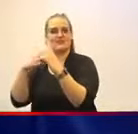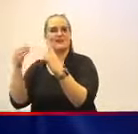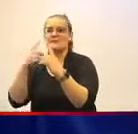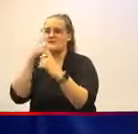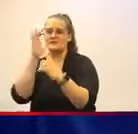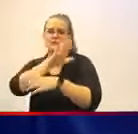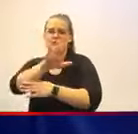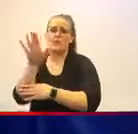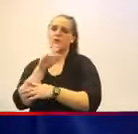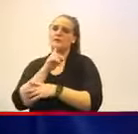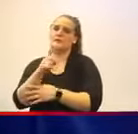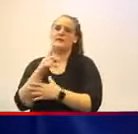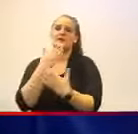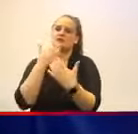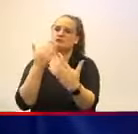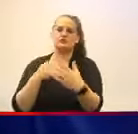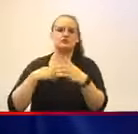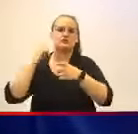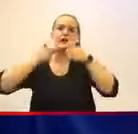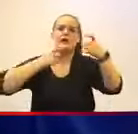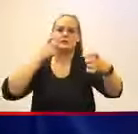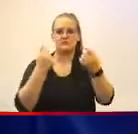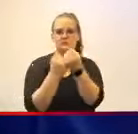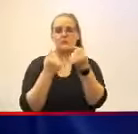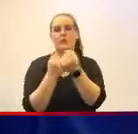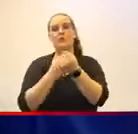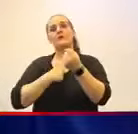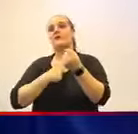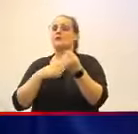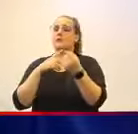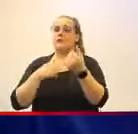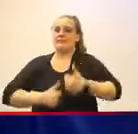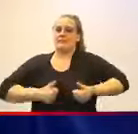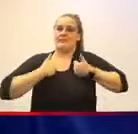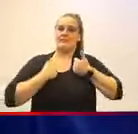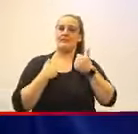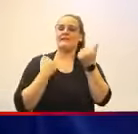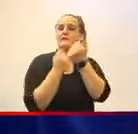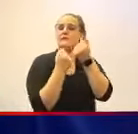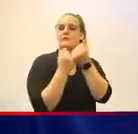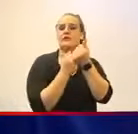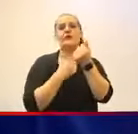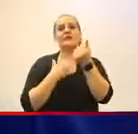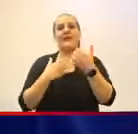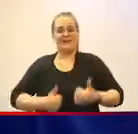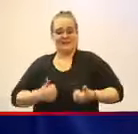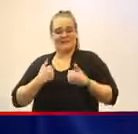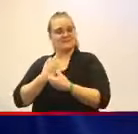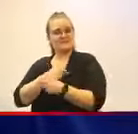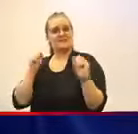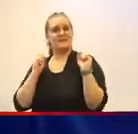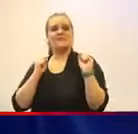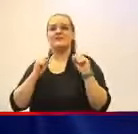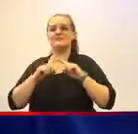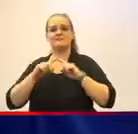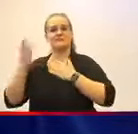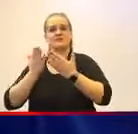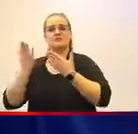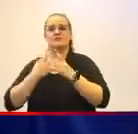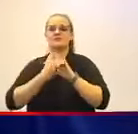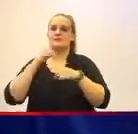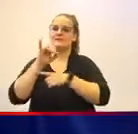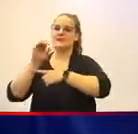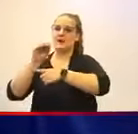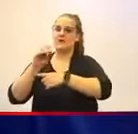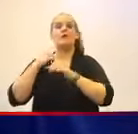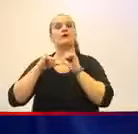of life-affirming and life-saving programs and services at Inside Out, we can and are continuing to build a world more